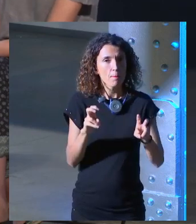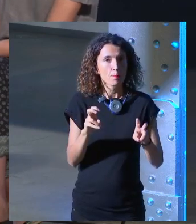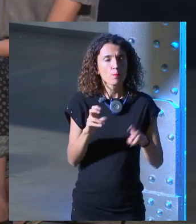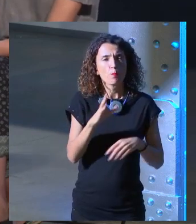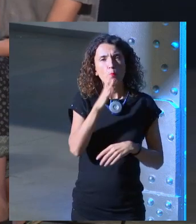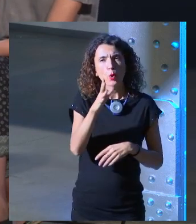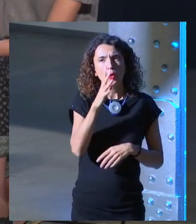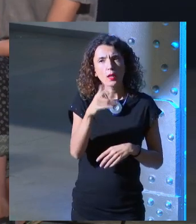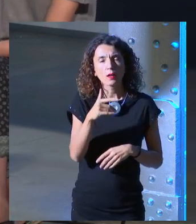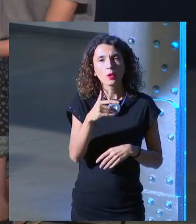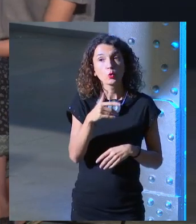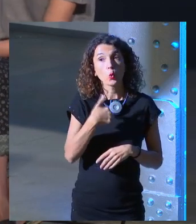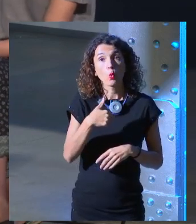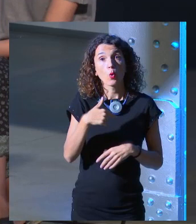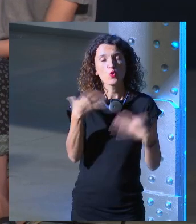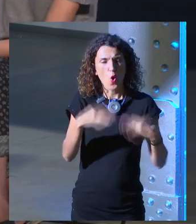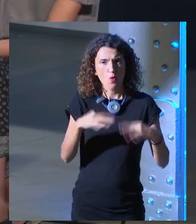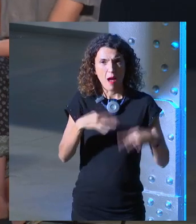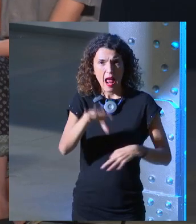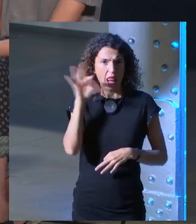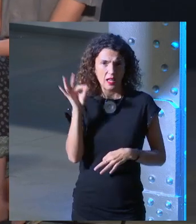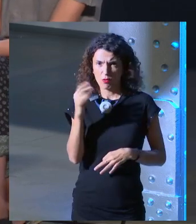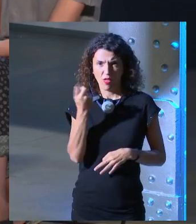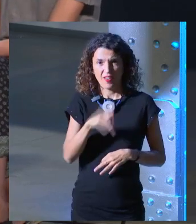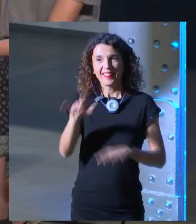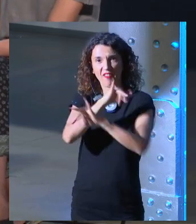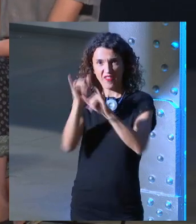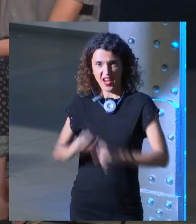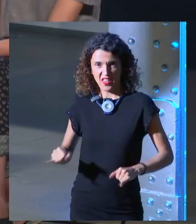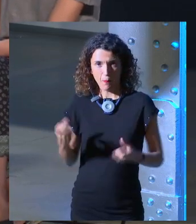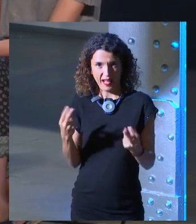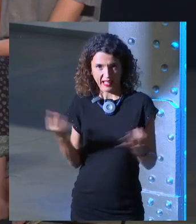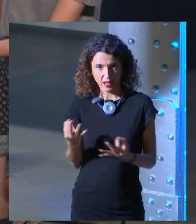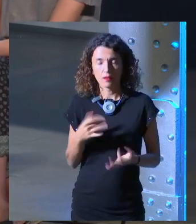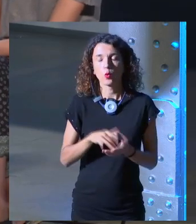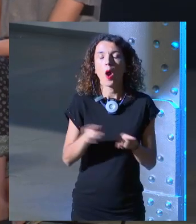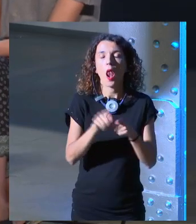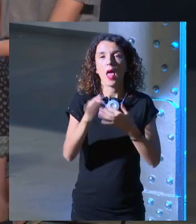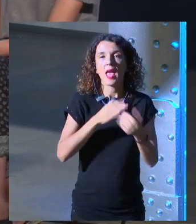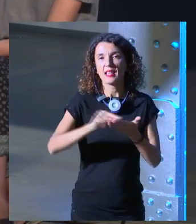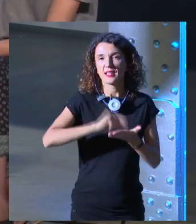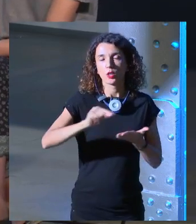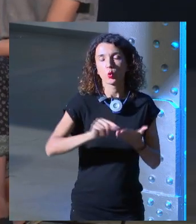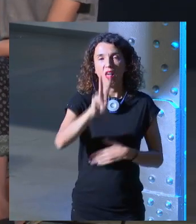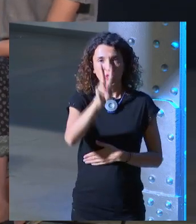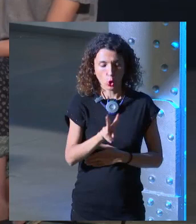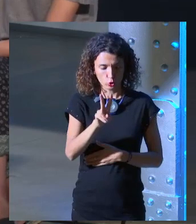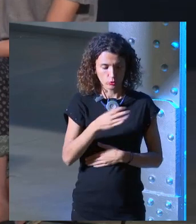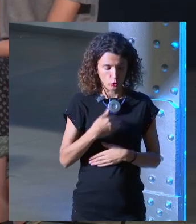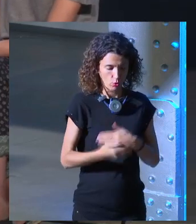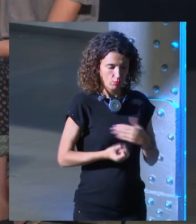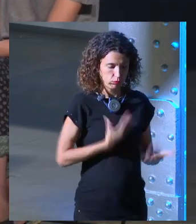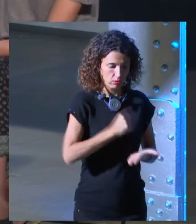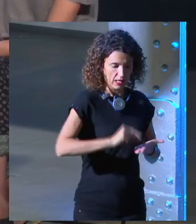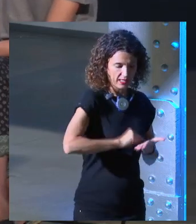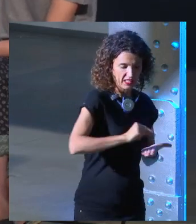raising an issue on why can you be happy when you can be normal? You write that in your memoirs, and you